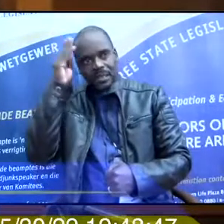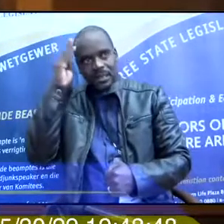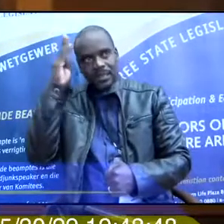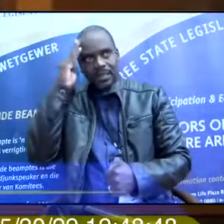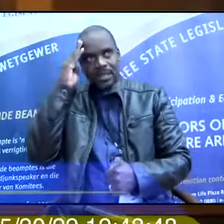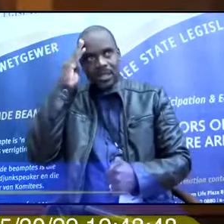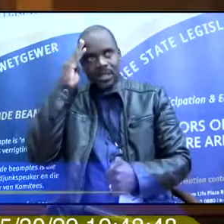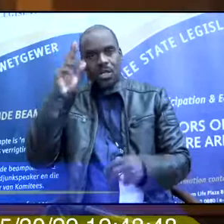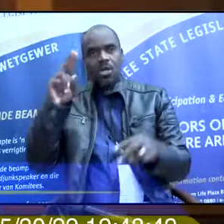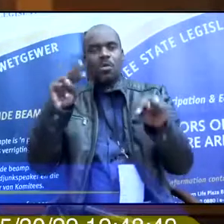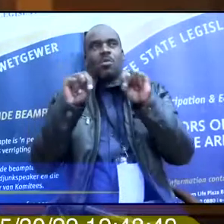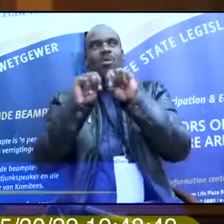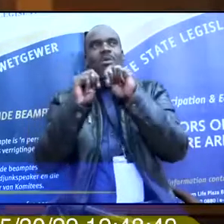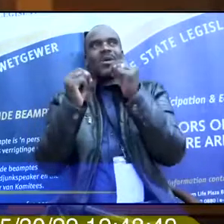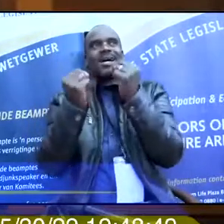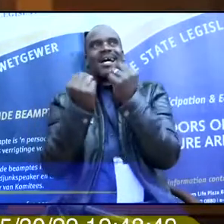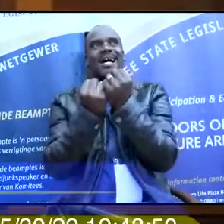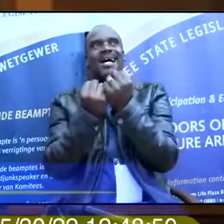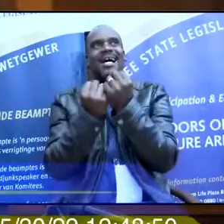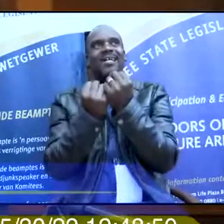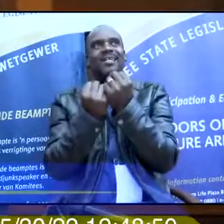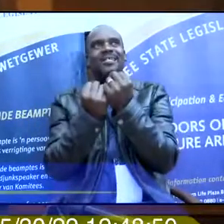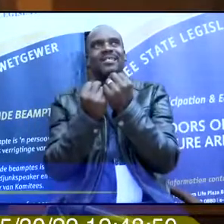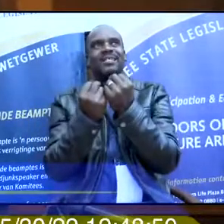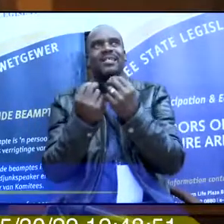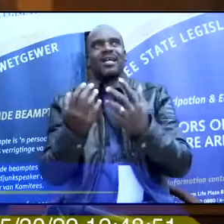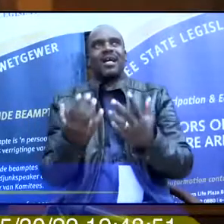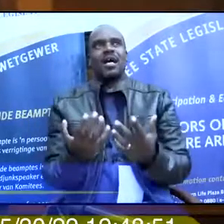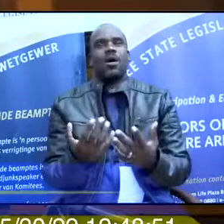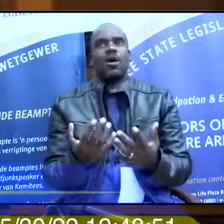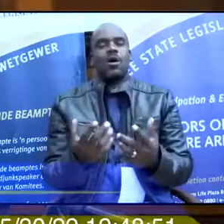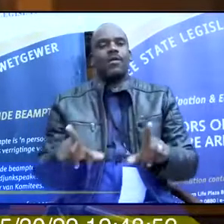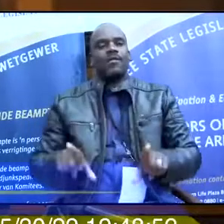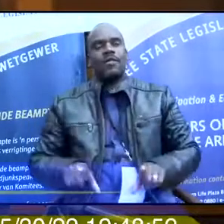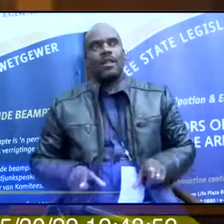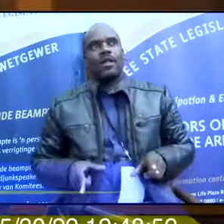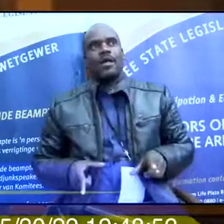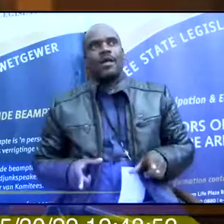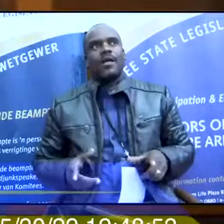nature of fictional politics on daily lives